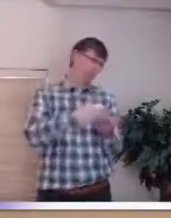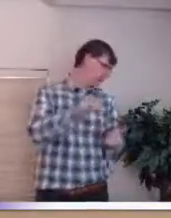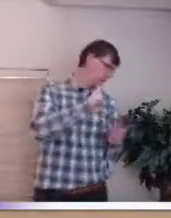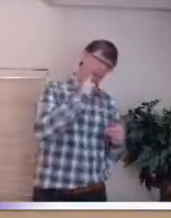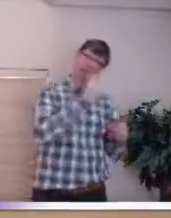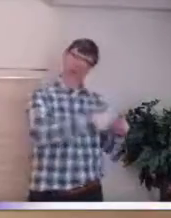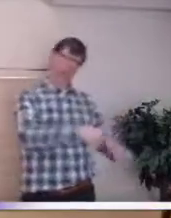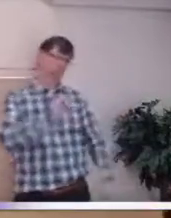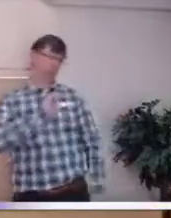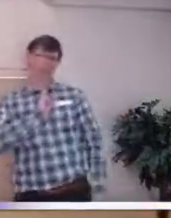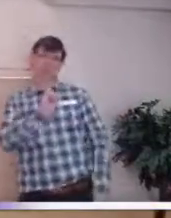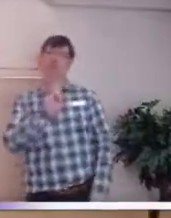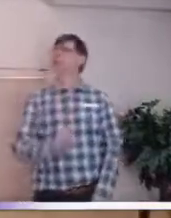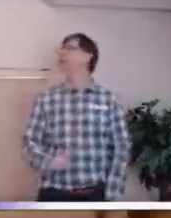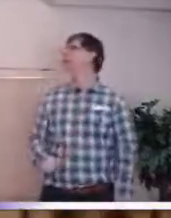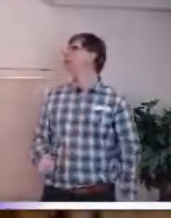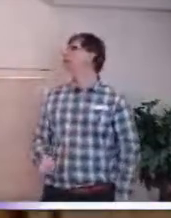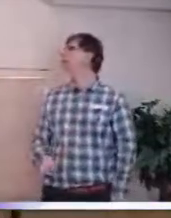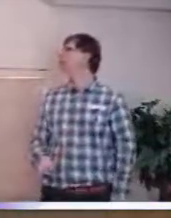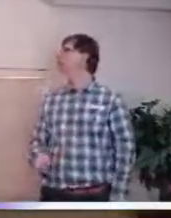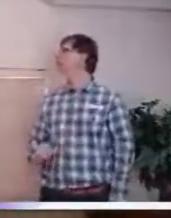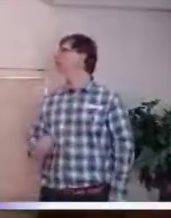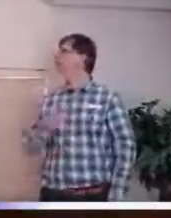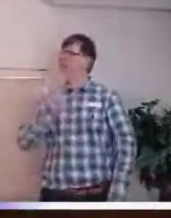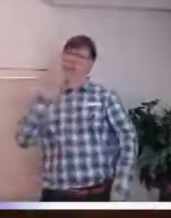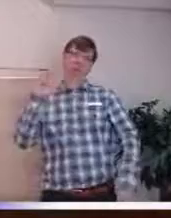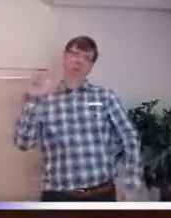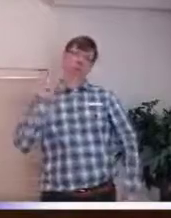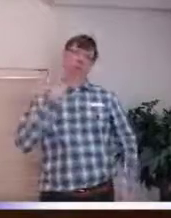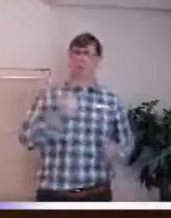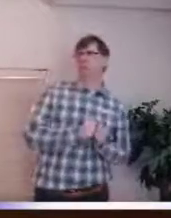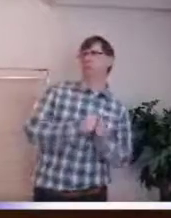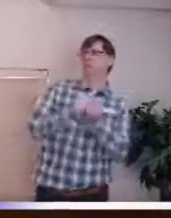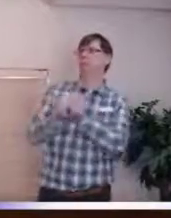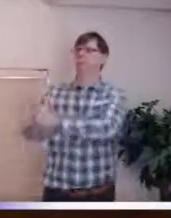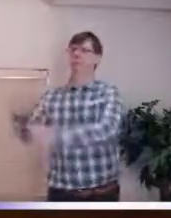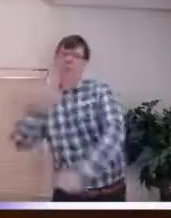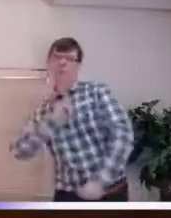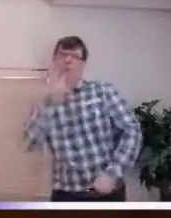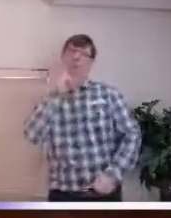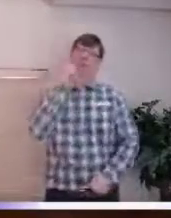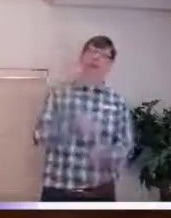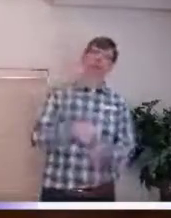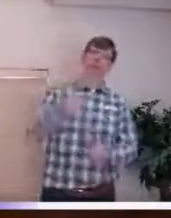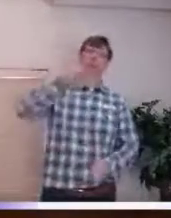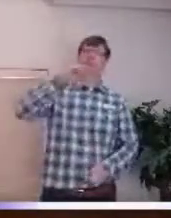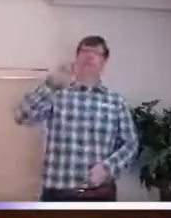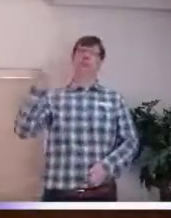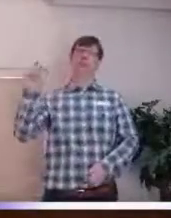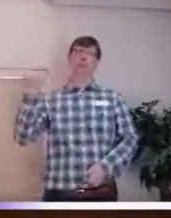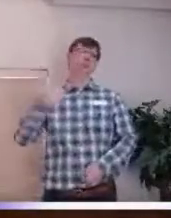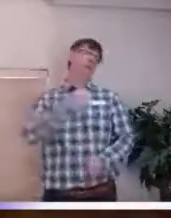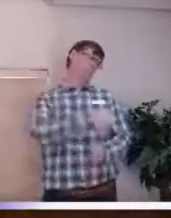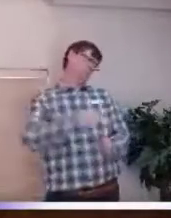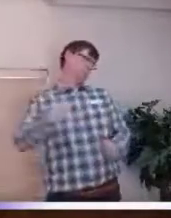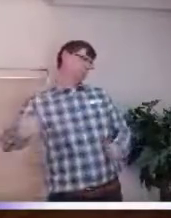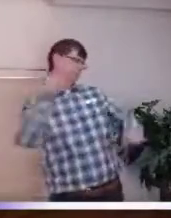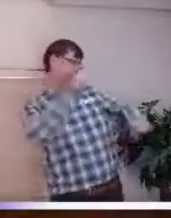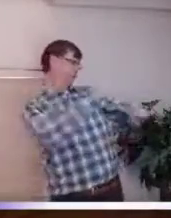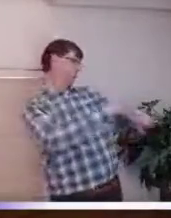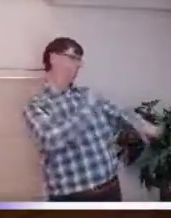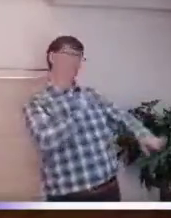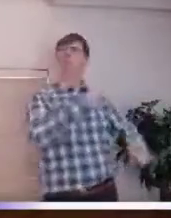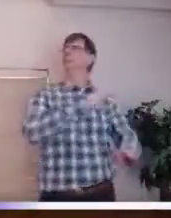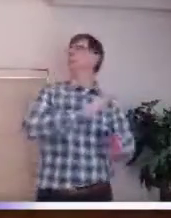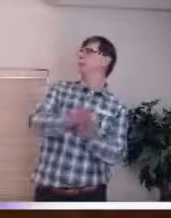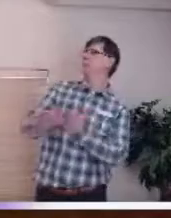Oh, yes, Siri. So Siri was guiding me and guides me to Prescott every time. And I always